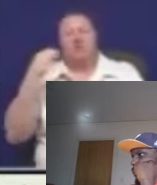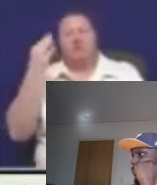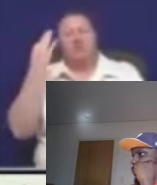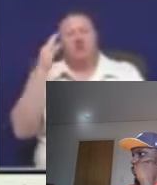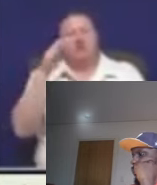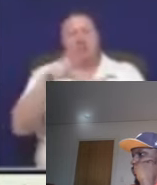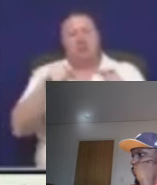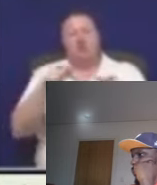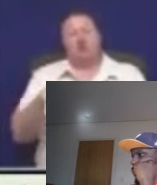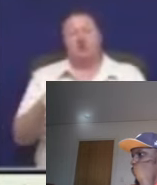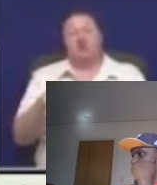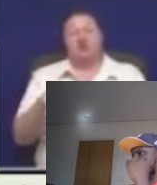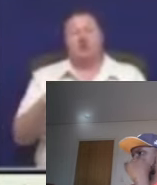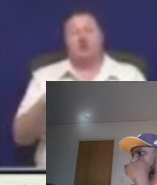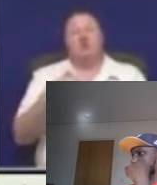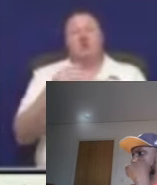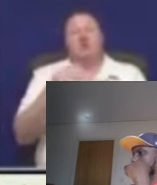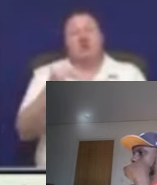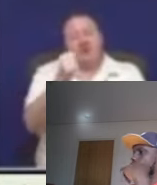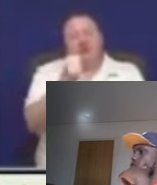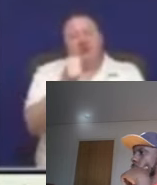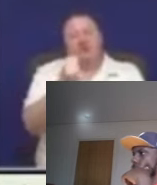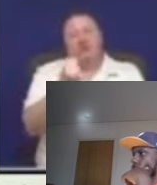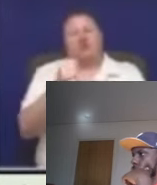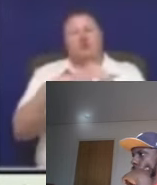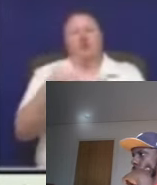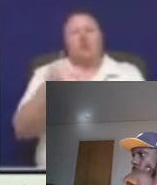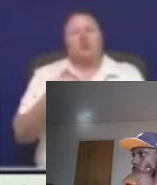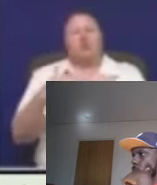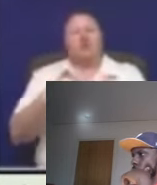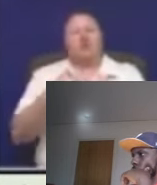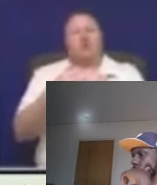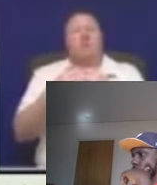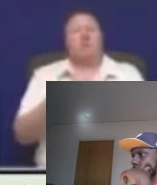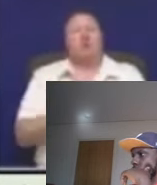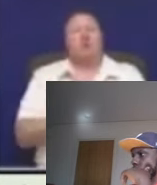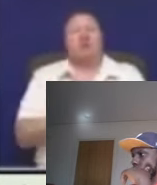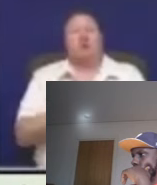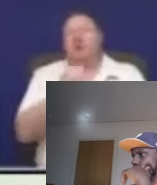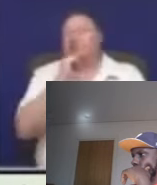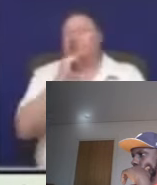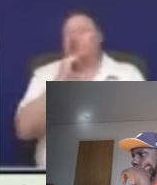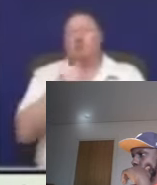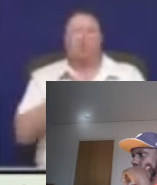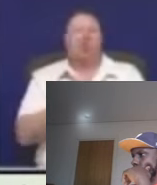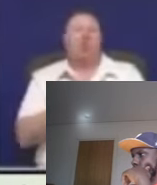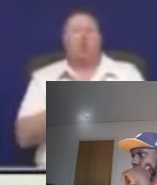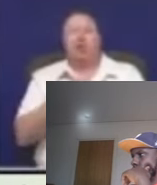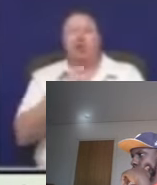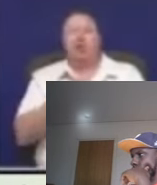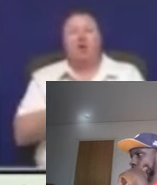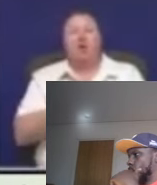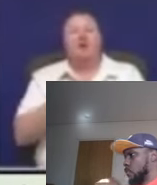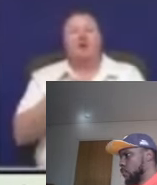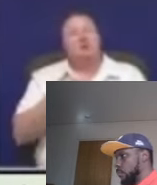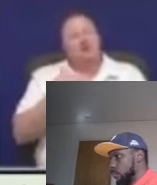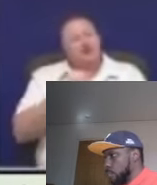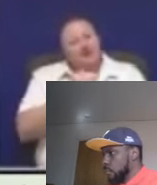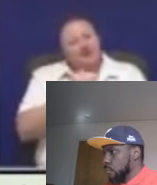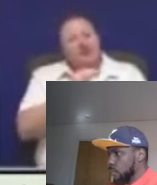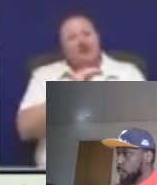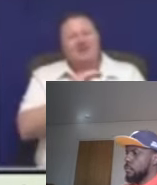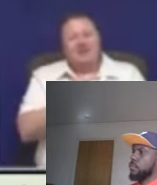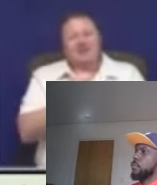entrusted with our nation's infrastructure projects. This is not merely a bureaucratic requirement. It is a safeguard for public